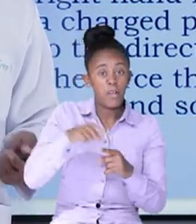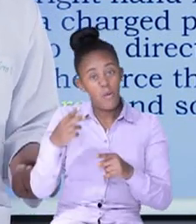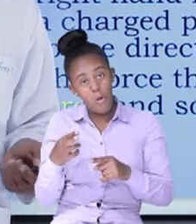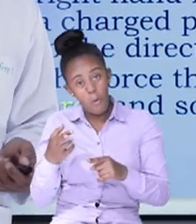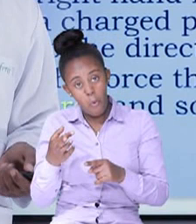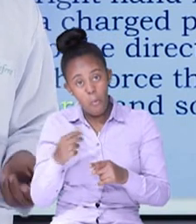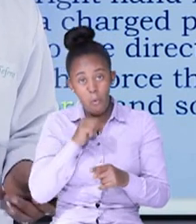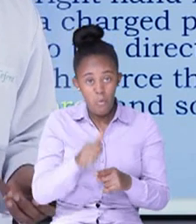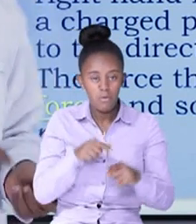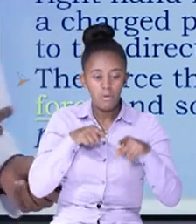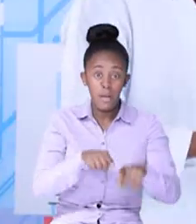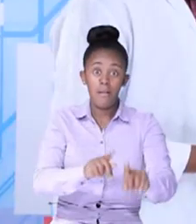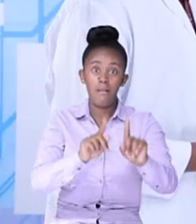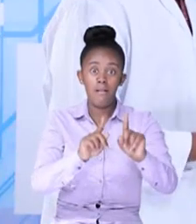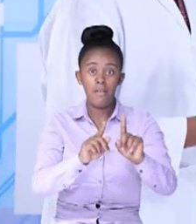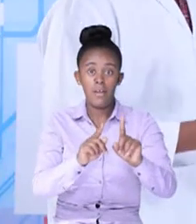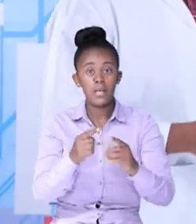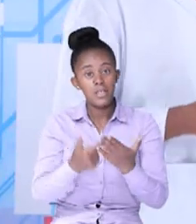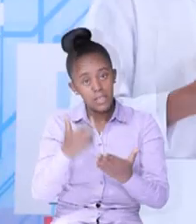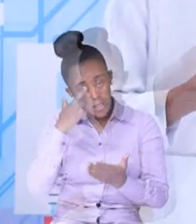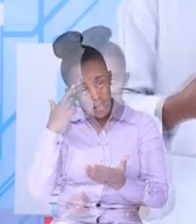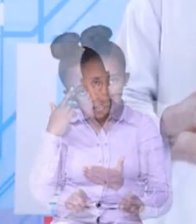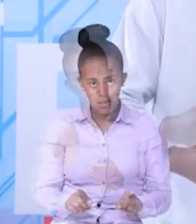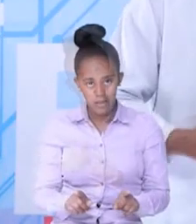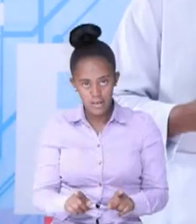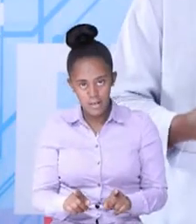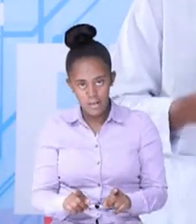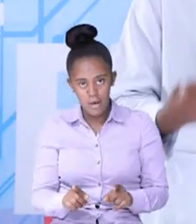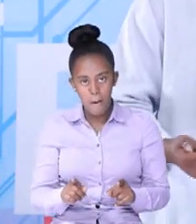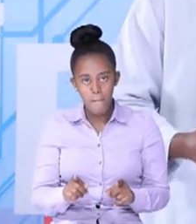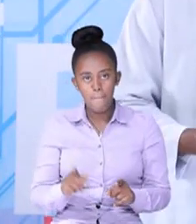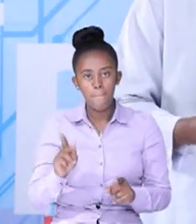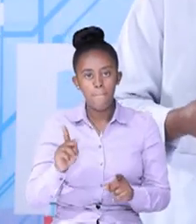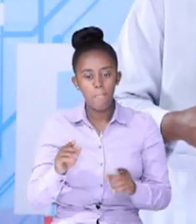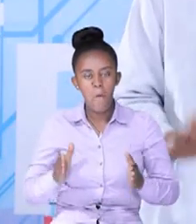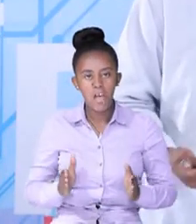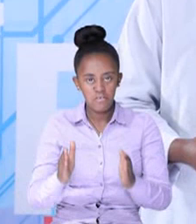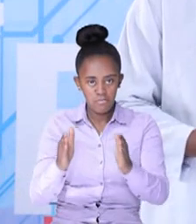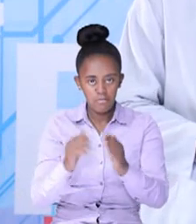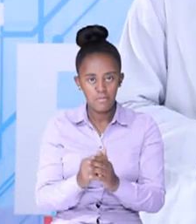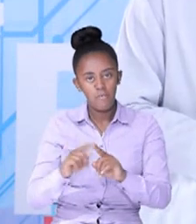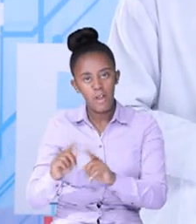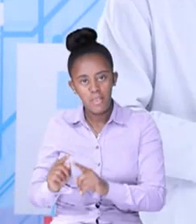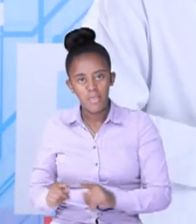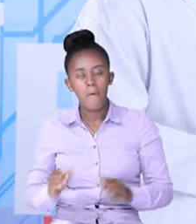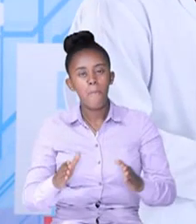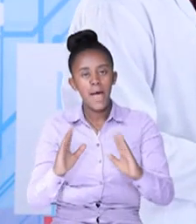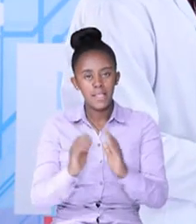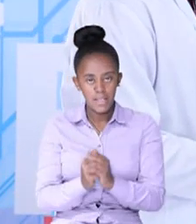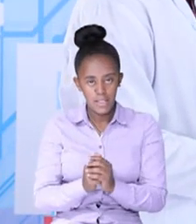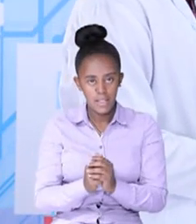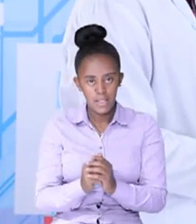parallel. It might have some angle. In this case, there are different paths in which it follows. There are different paths in which the